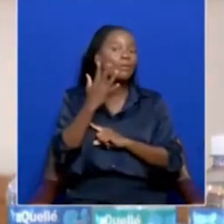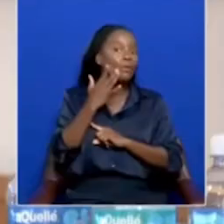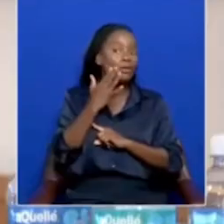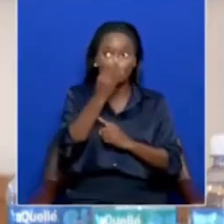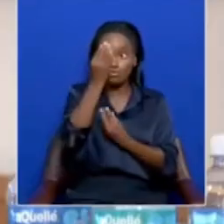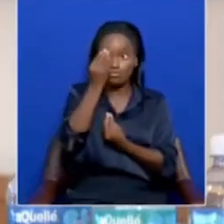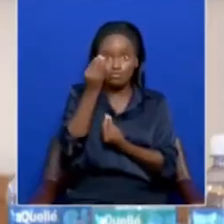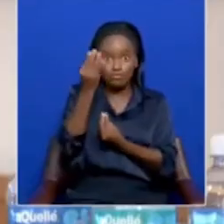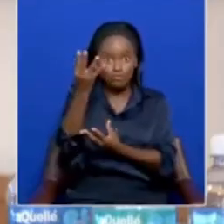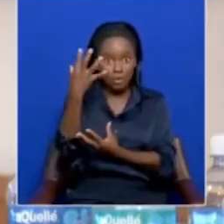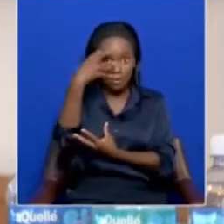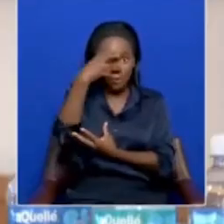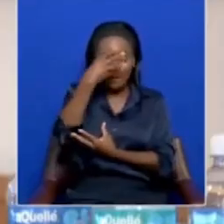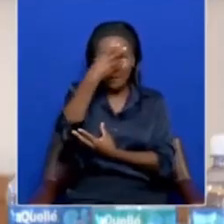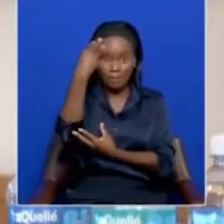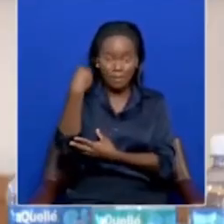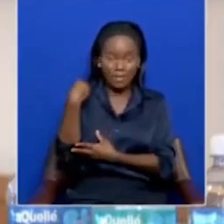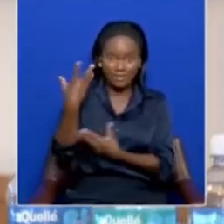of the page.